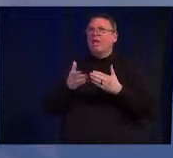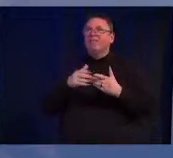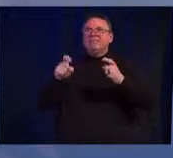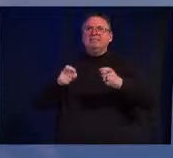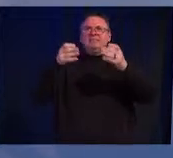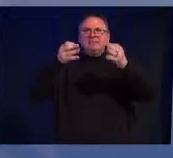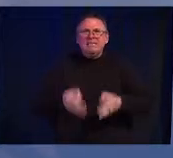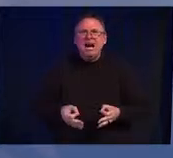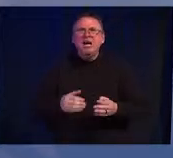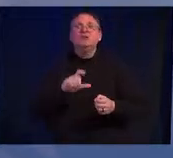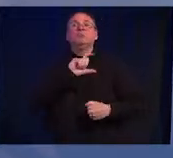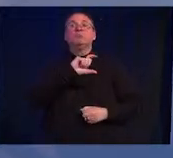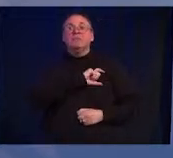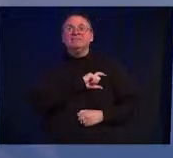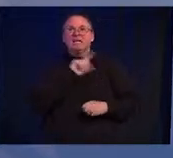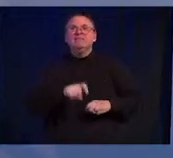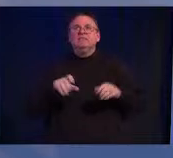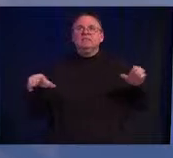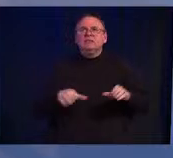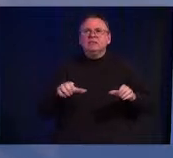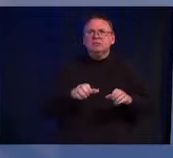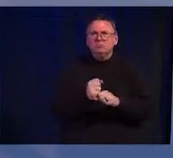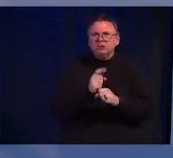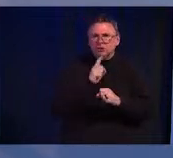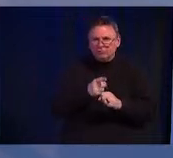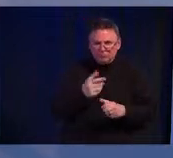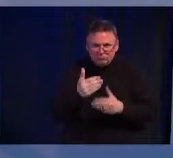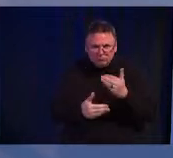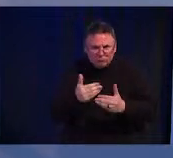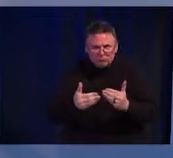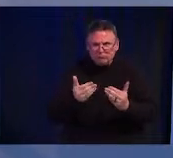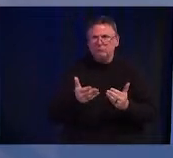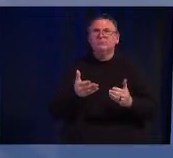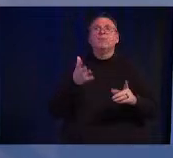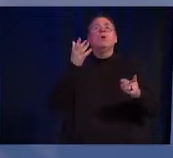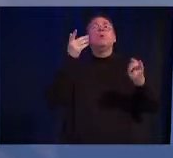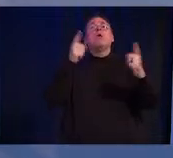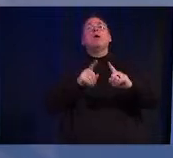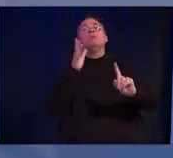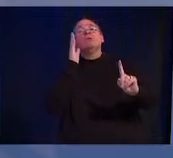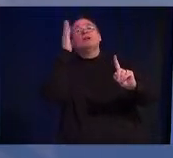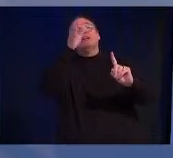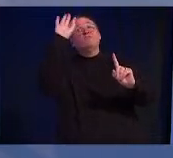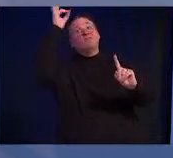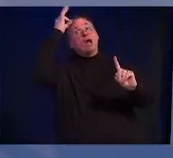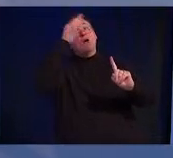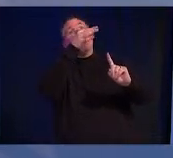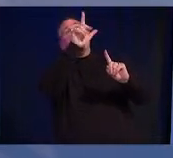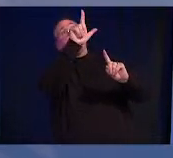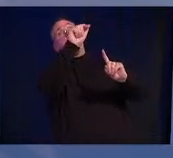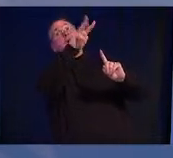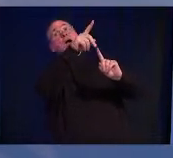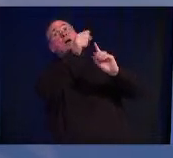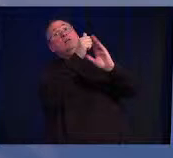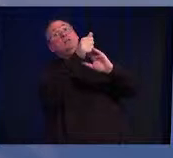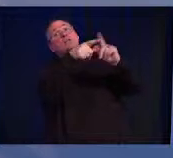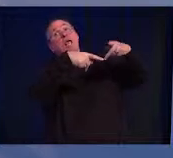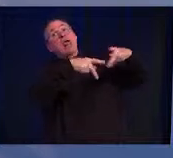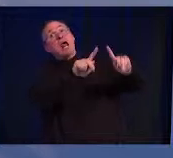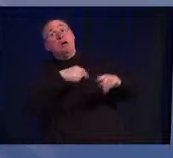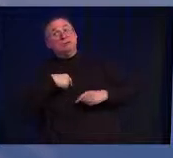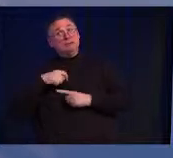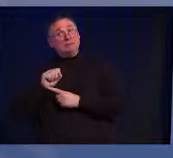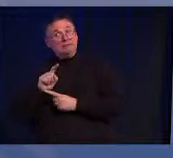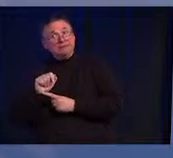to what happens down the road, obviously the federal government is allowing states to craft what makes sense in